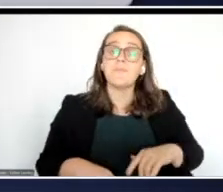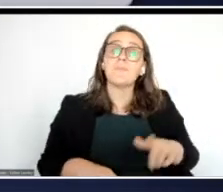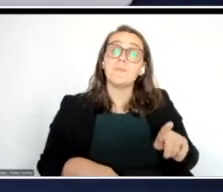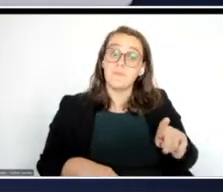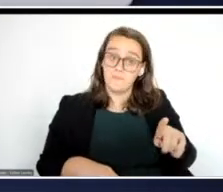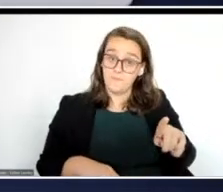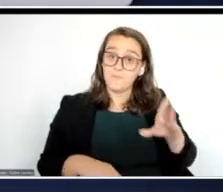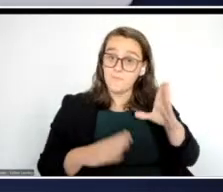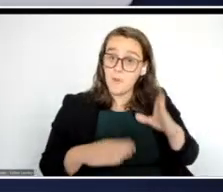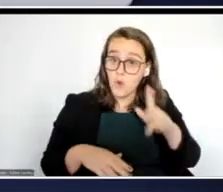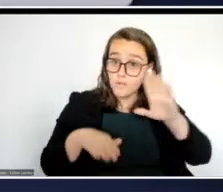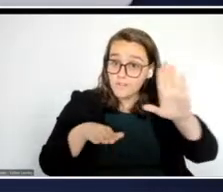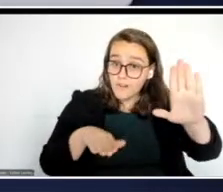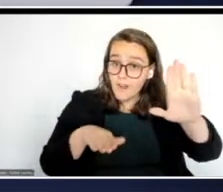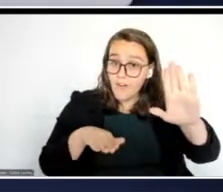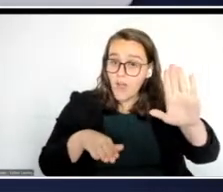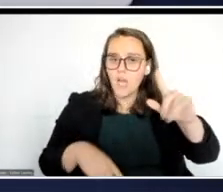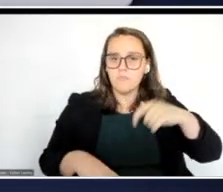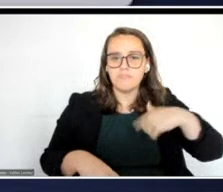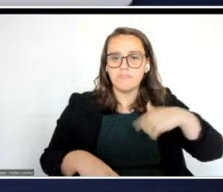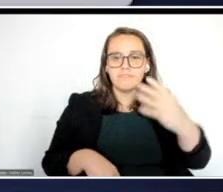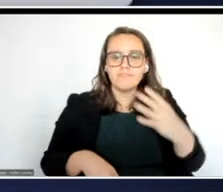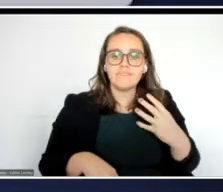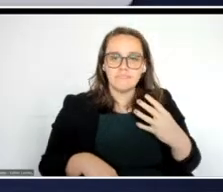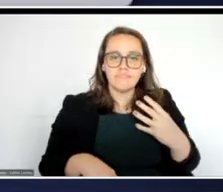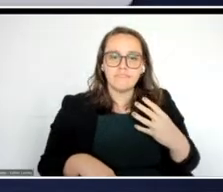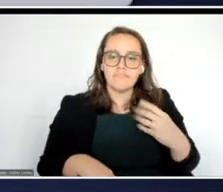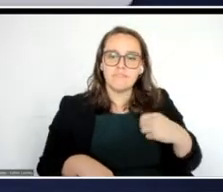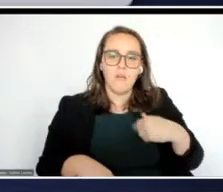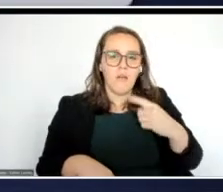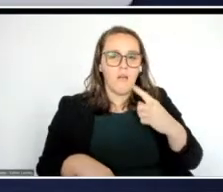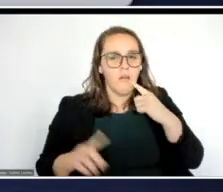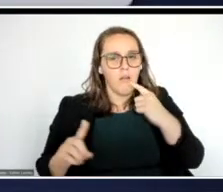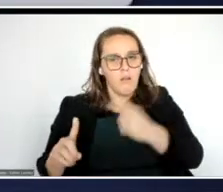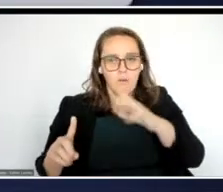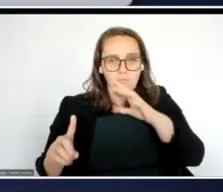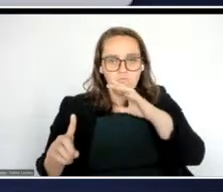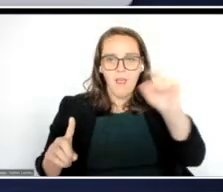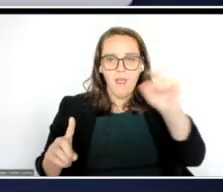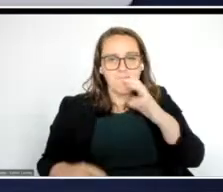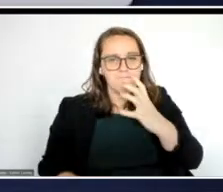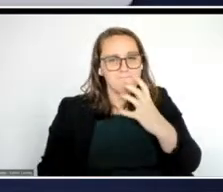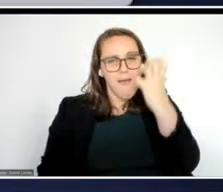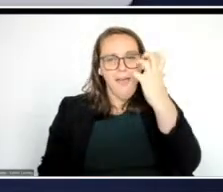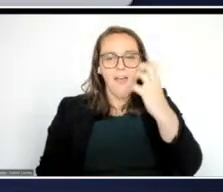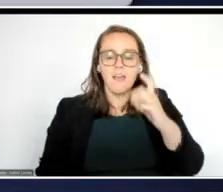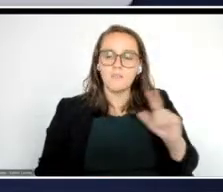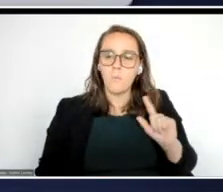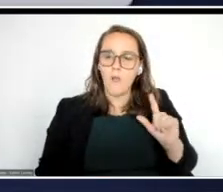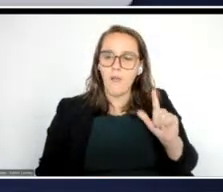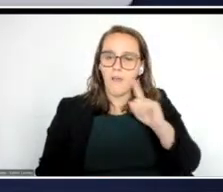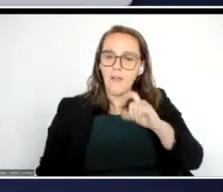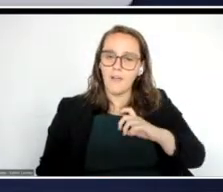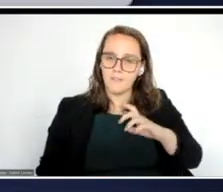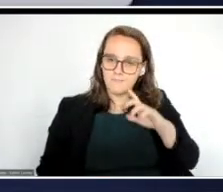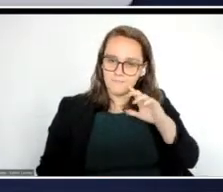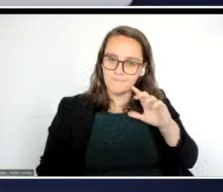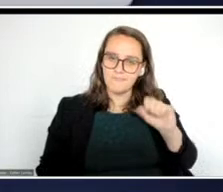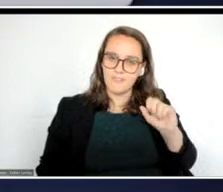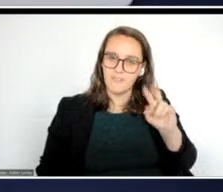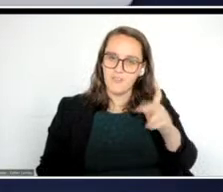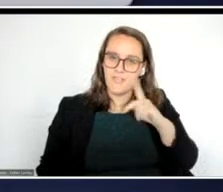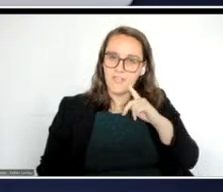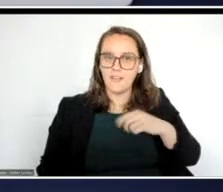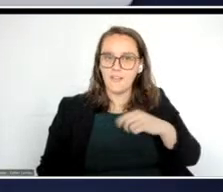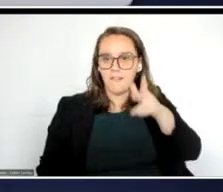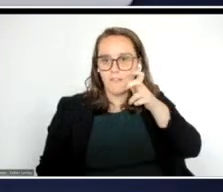they were specifically informed of the president's irate behavior in the SUV by Mr. Ornato in Mr.